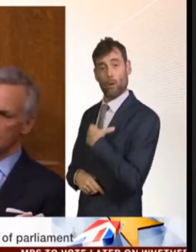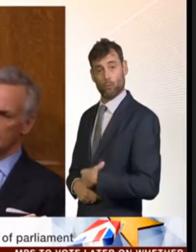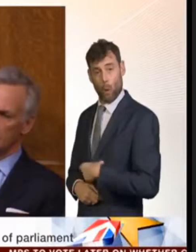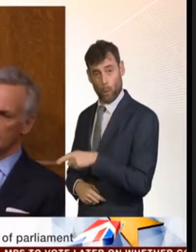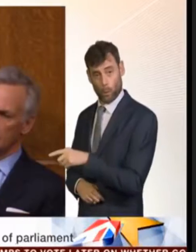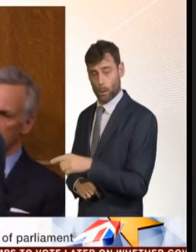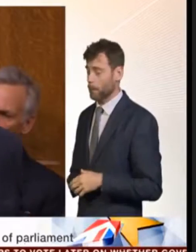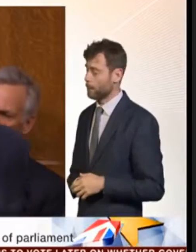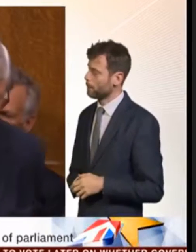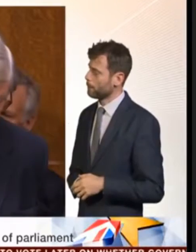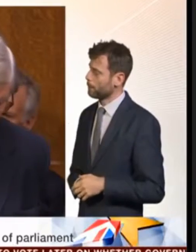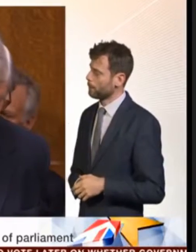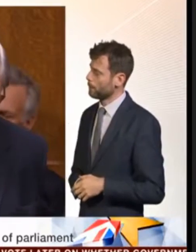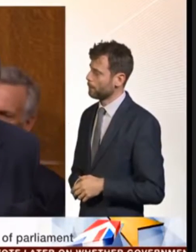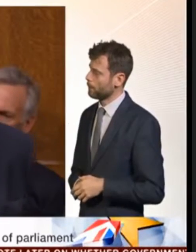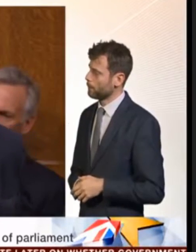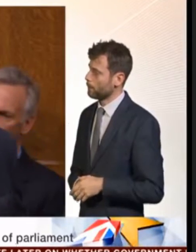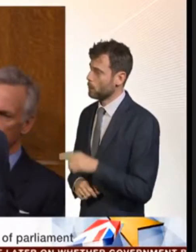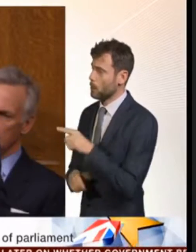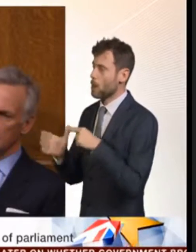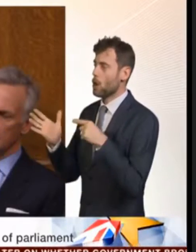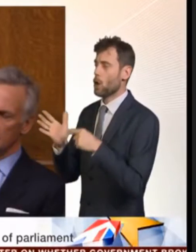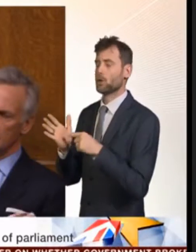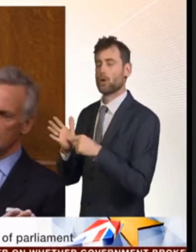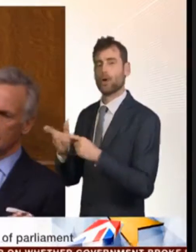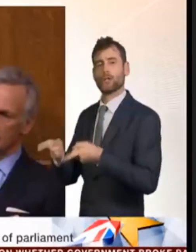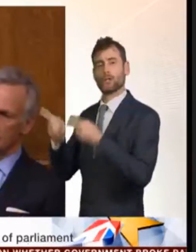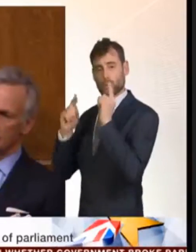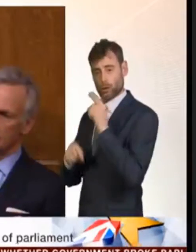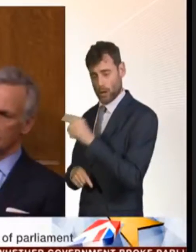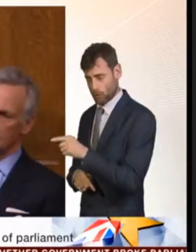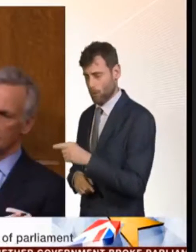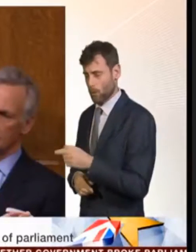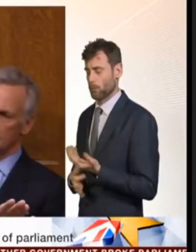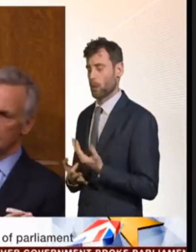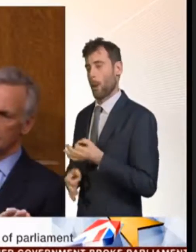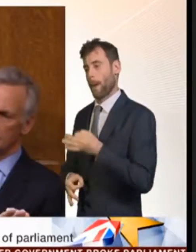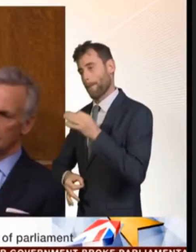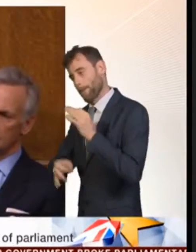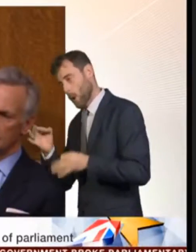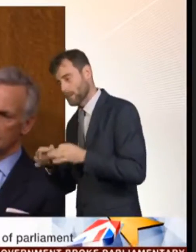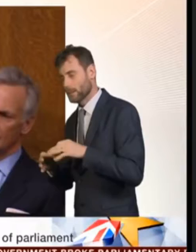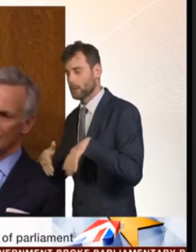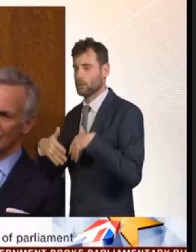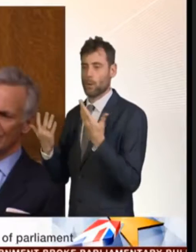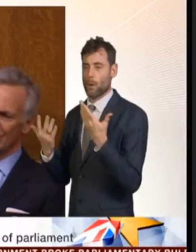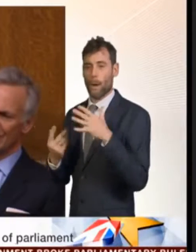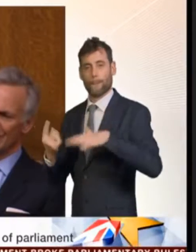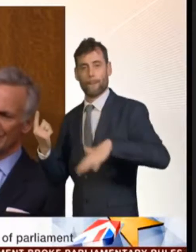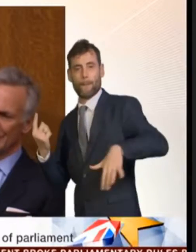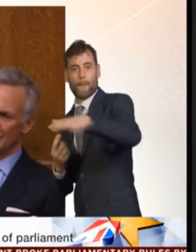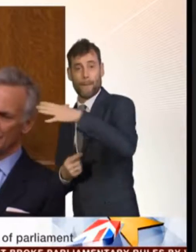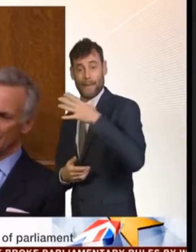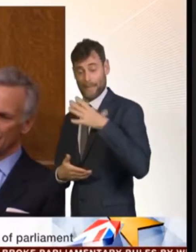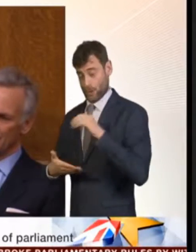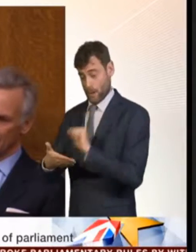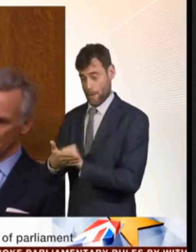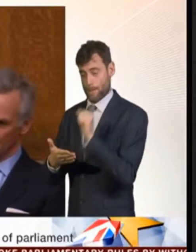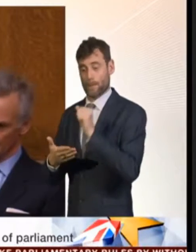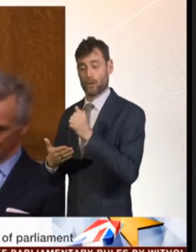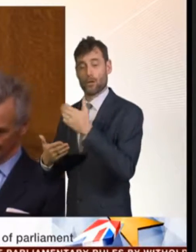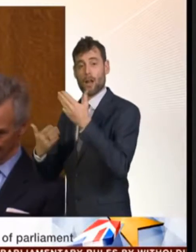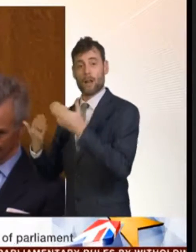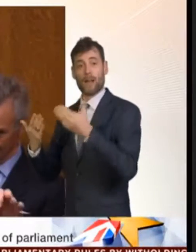work, The Attorney General, Politics and the Public Interest, published in 1984 and written by Professor